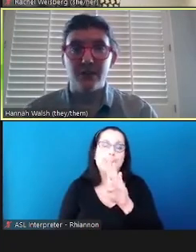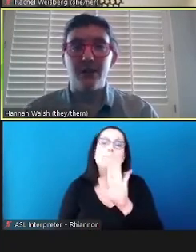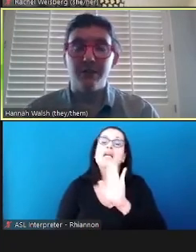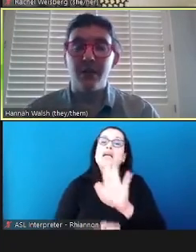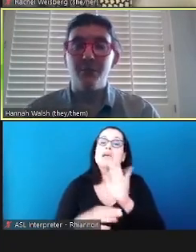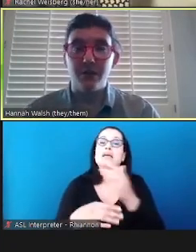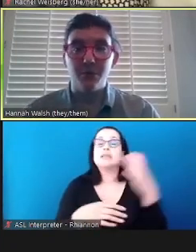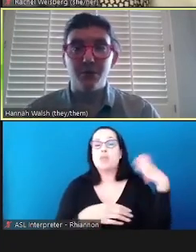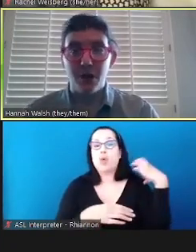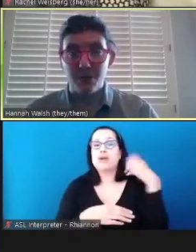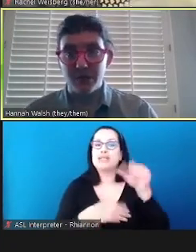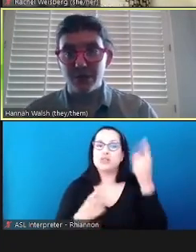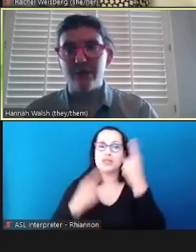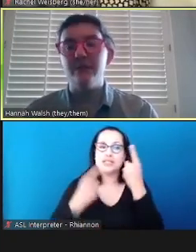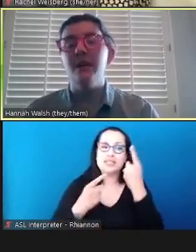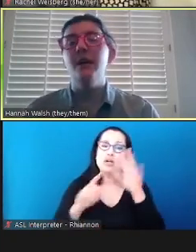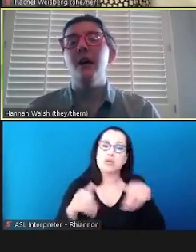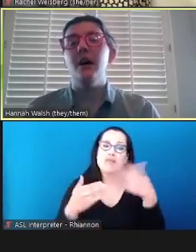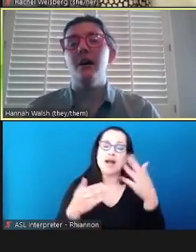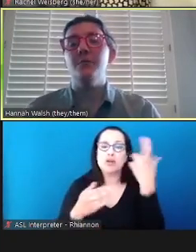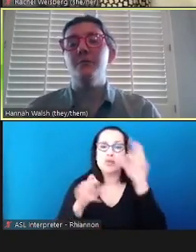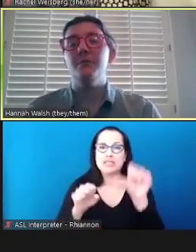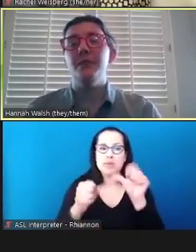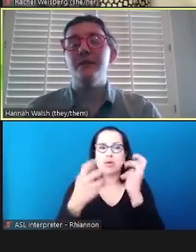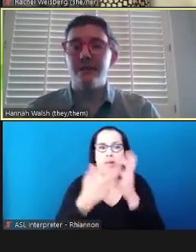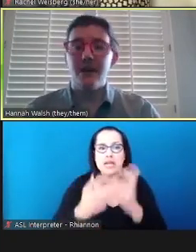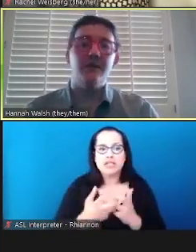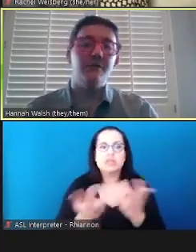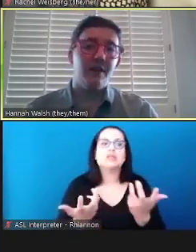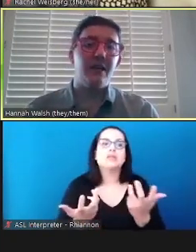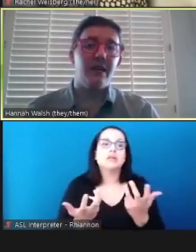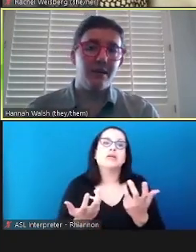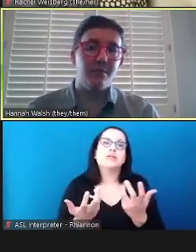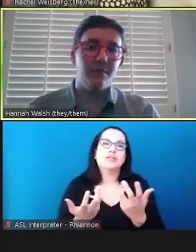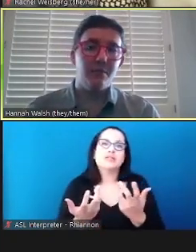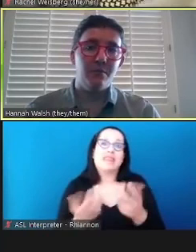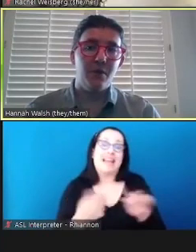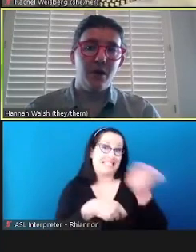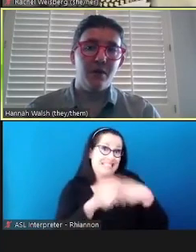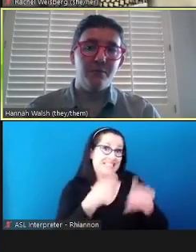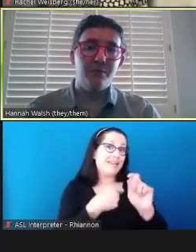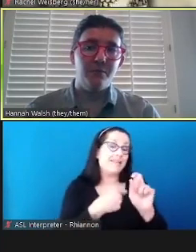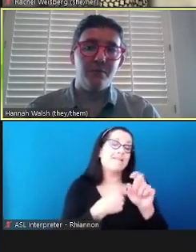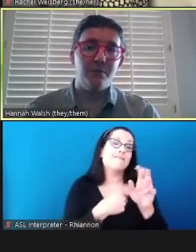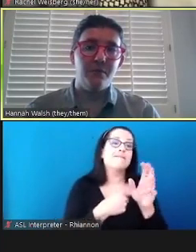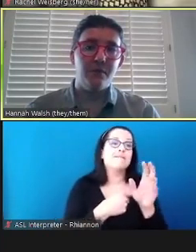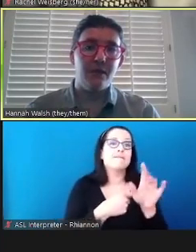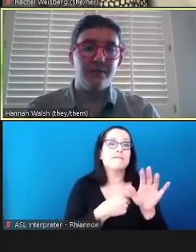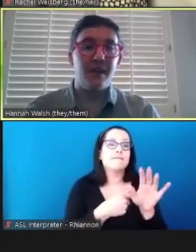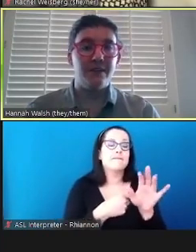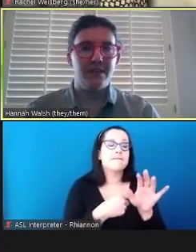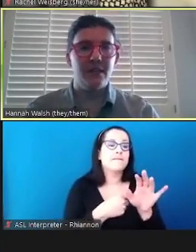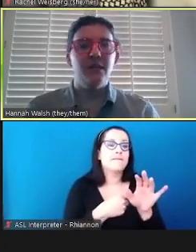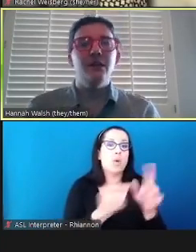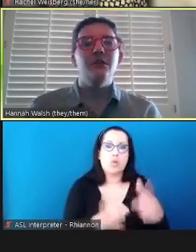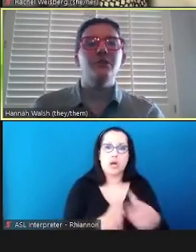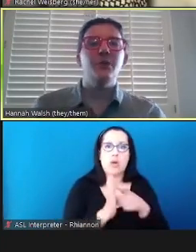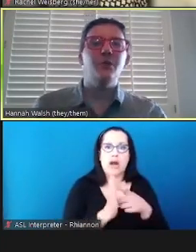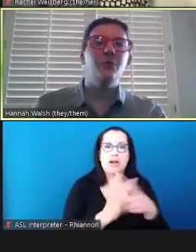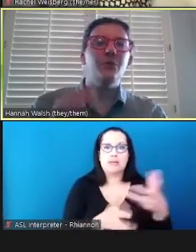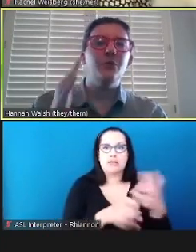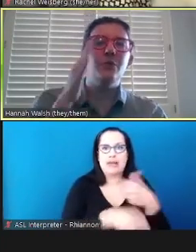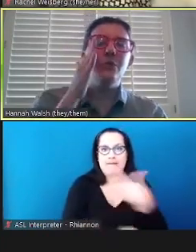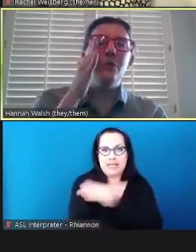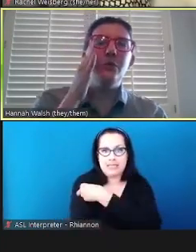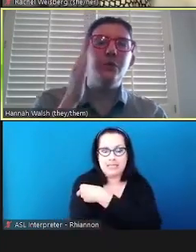to consider giving him reasonable accommodations instead of having him get the vaccine.